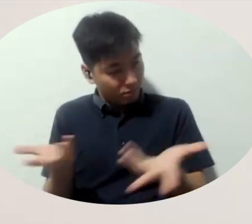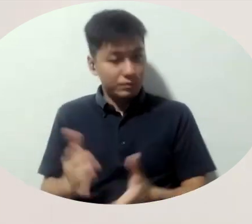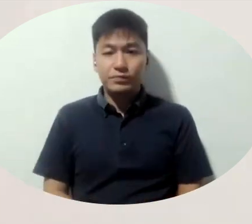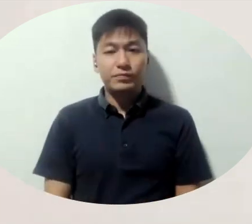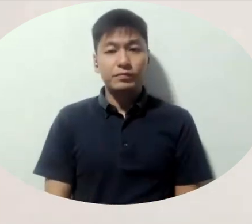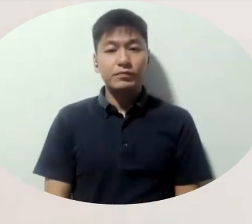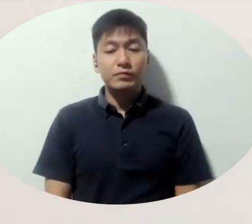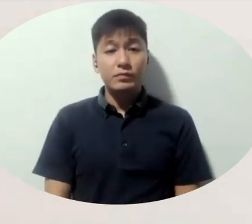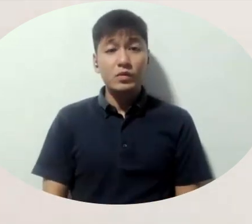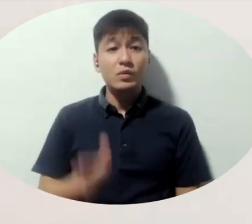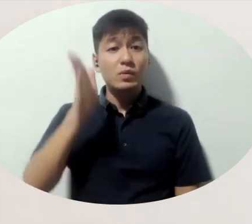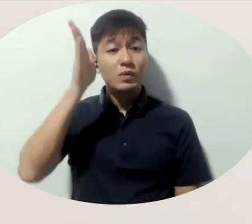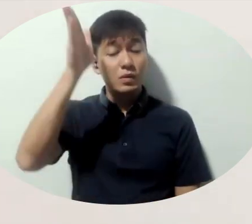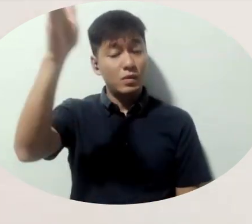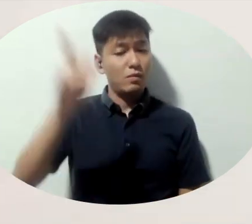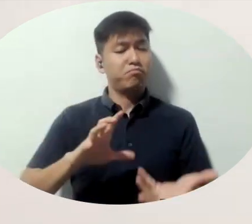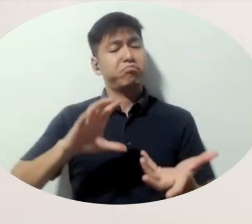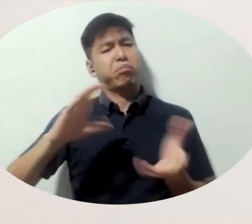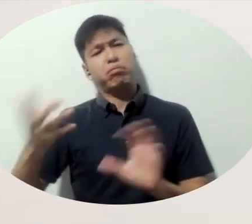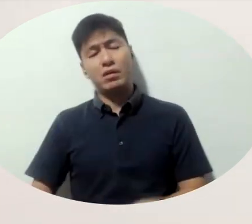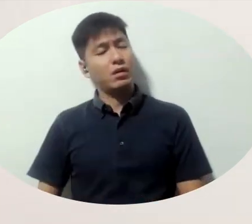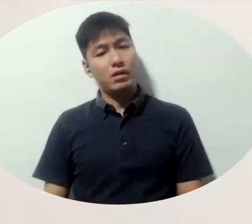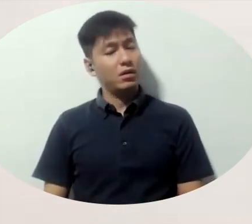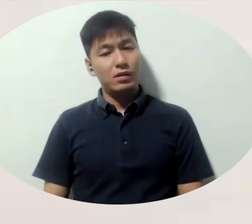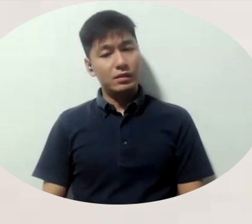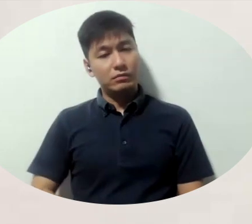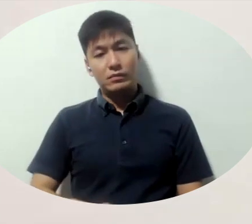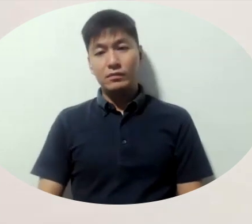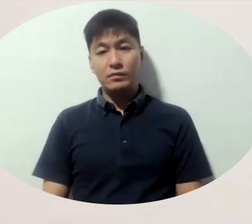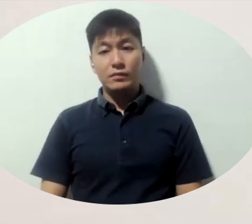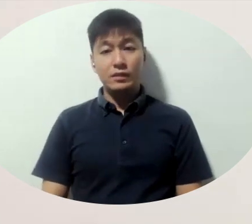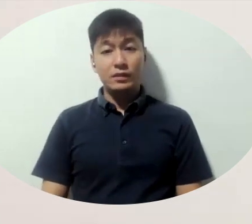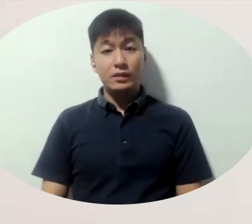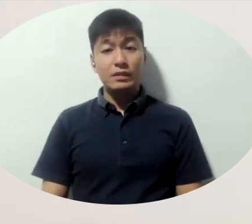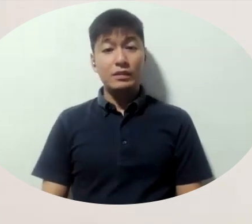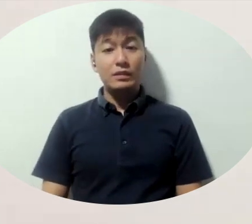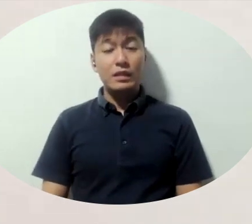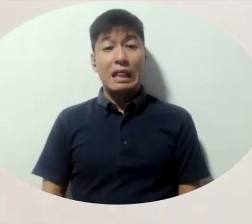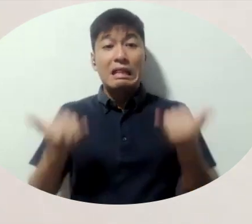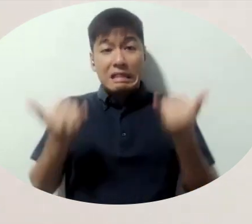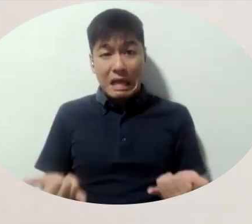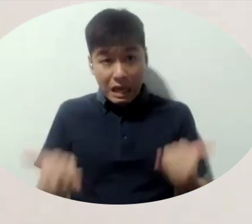a crisis that's going to go on forever unless we find a cure for dementia.